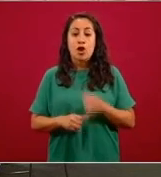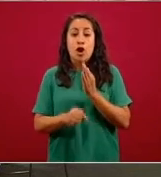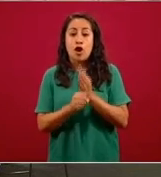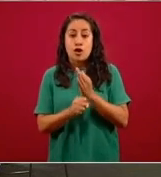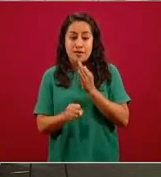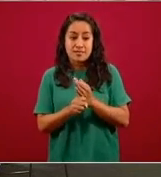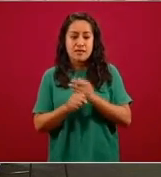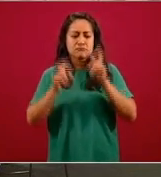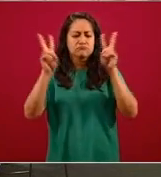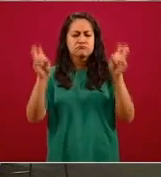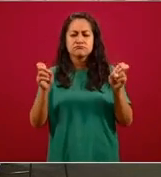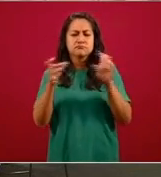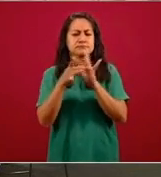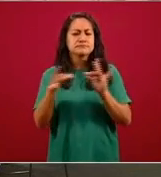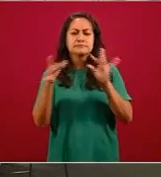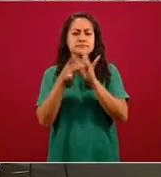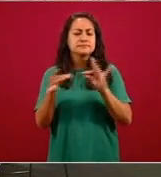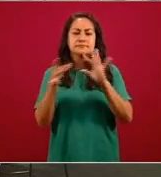I want to talk about now